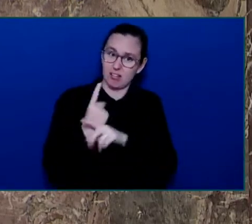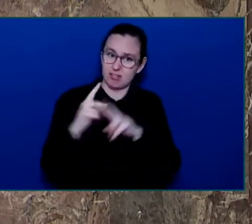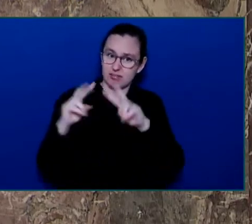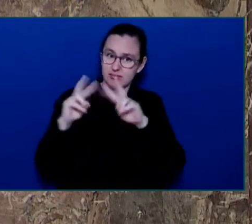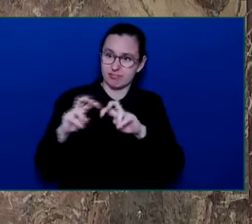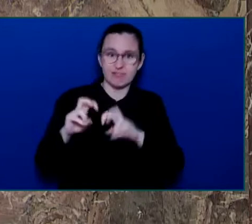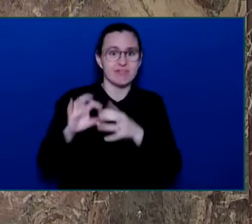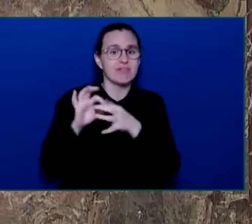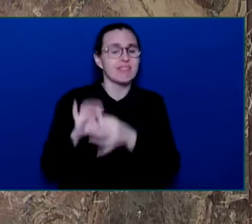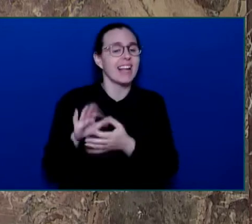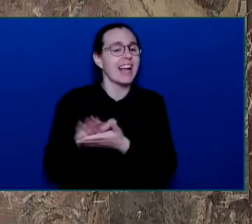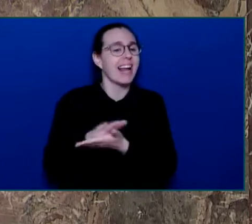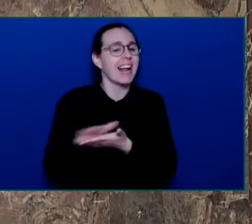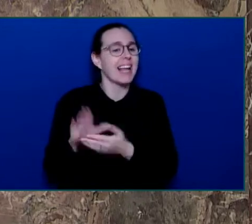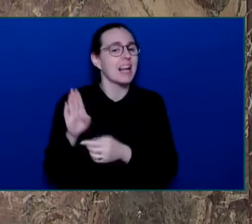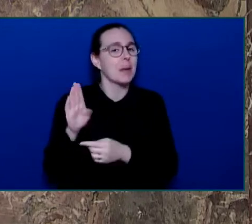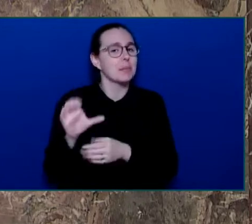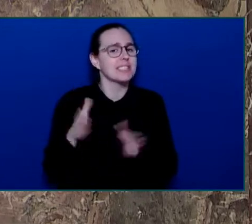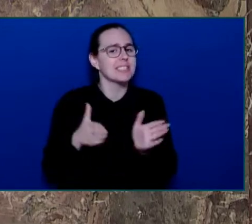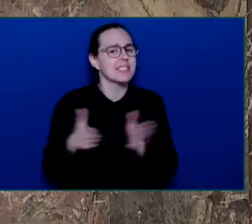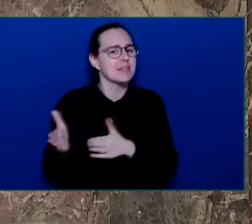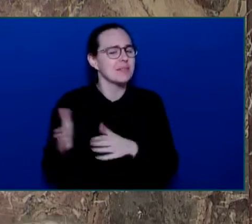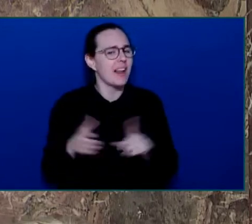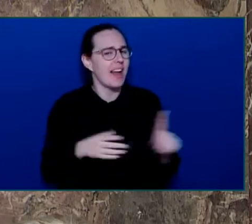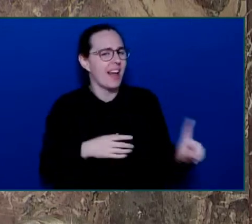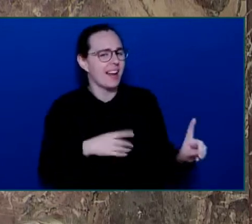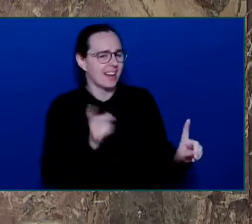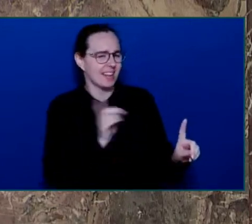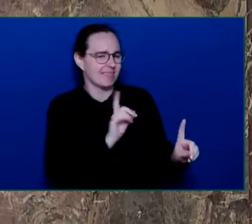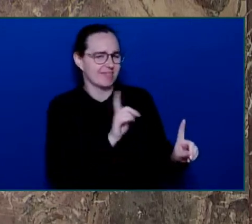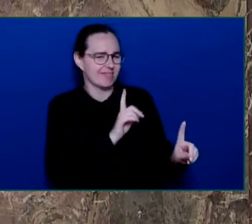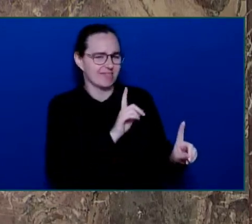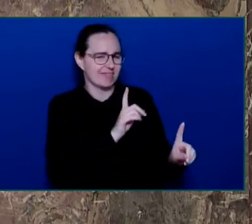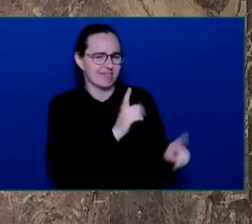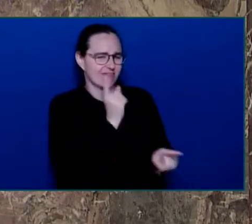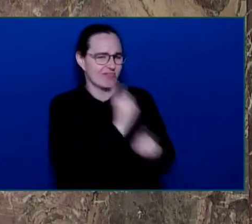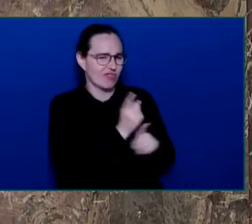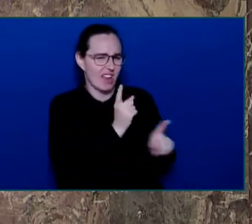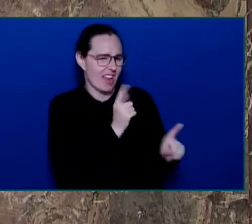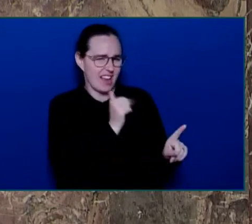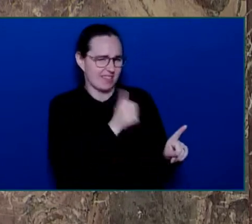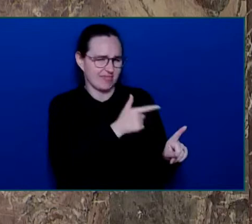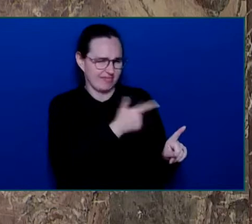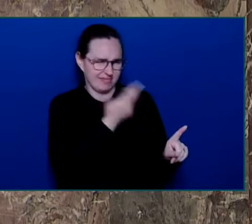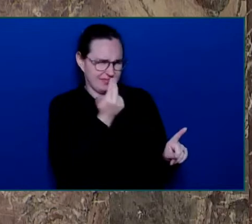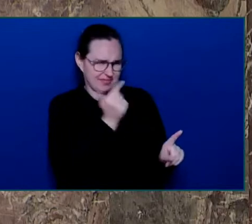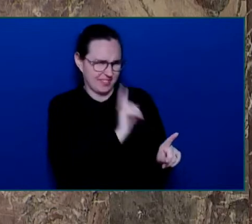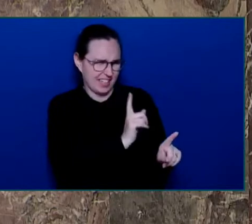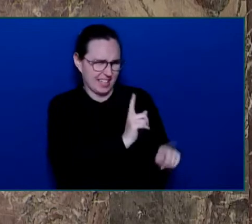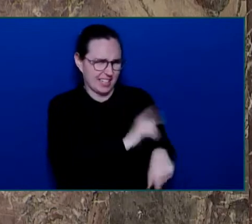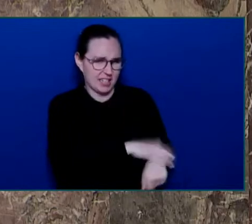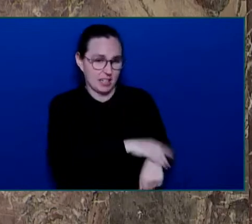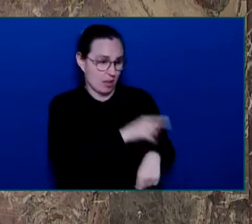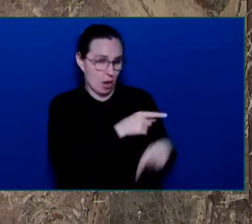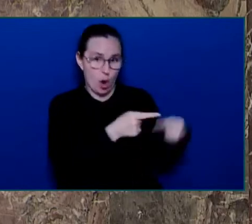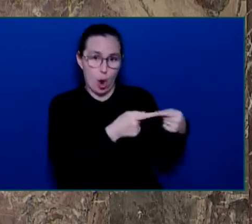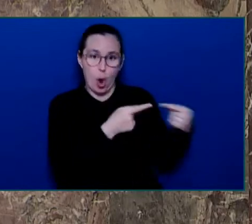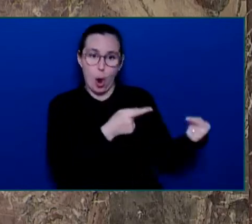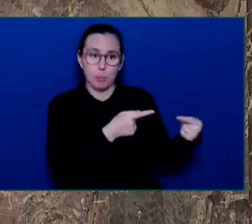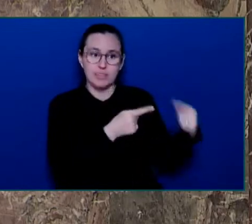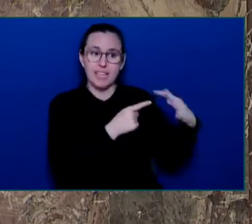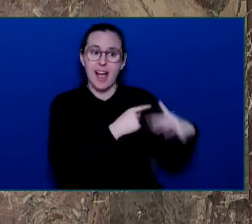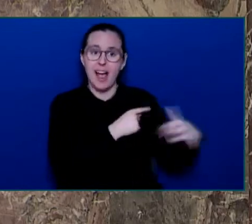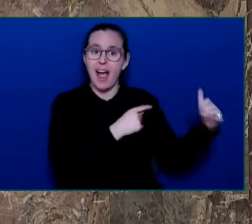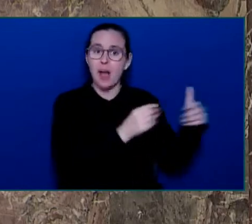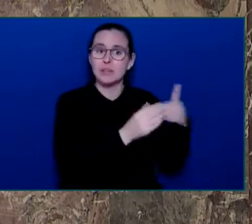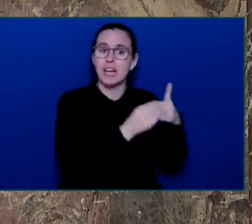So, the opposition House Leader has raised this twice now as a bit of a throwaway in question. Let me just say that credible